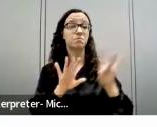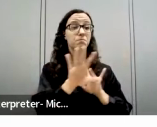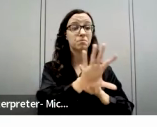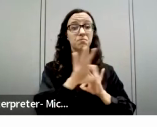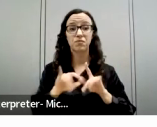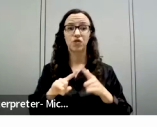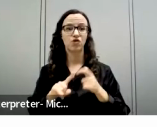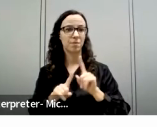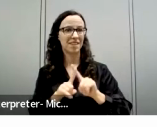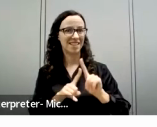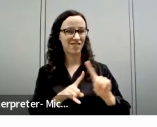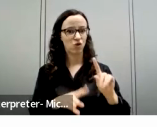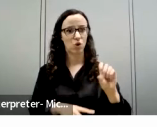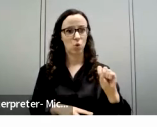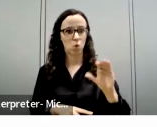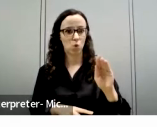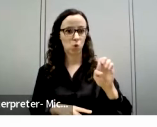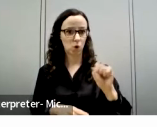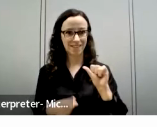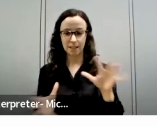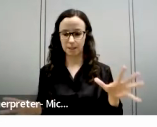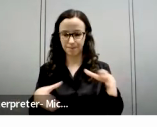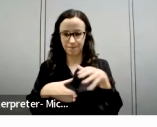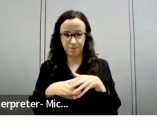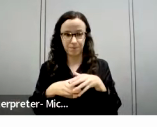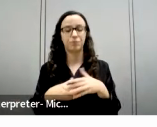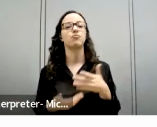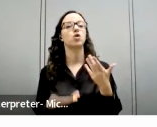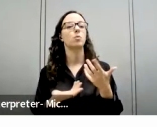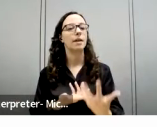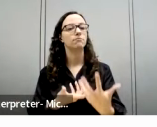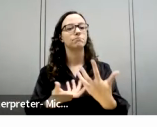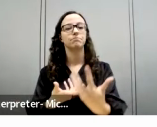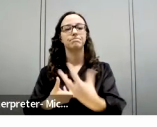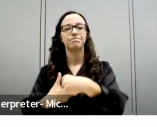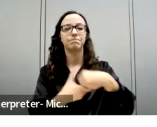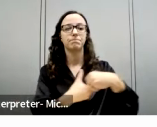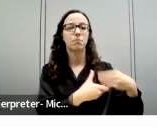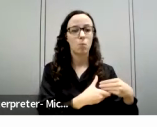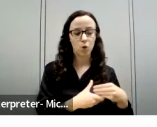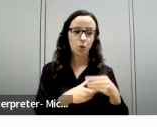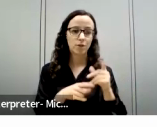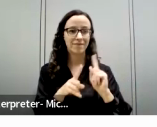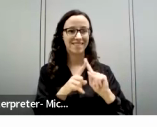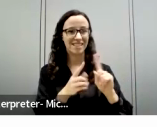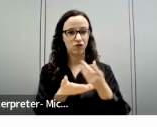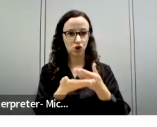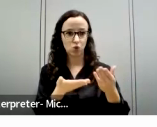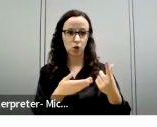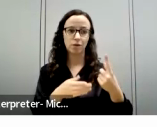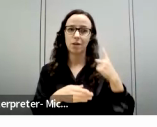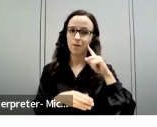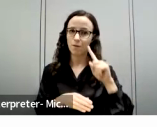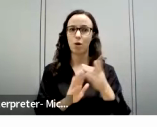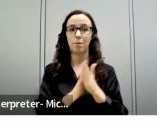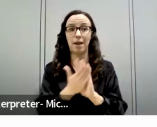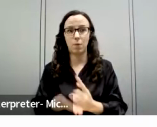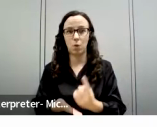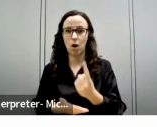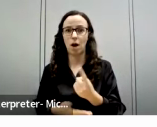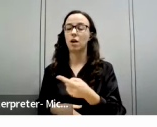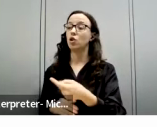example, you might combine information from multiple OER sources to create one artifact, so such as one book chapter, or maybe